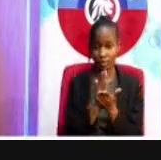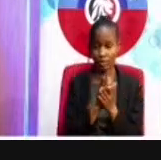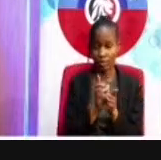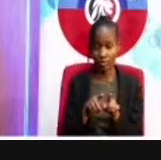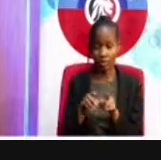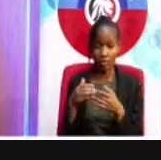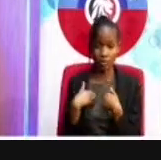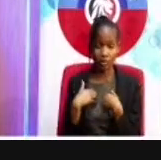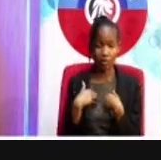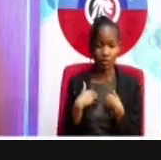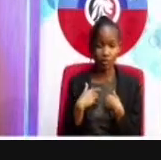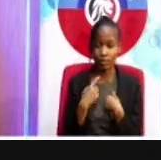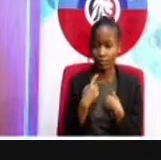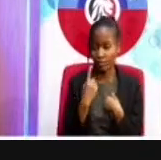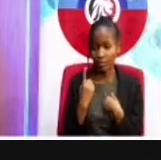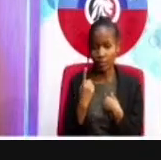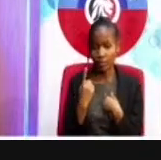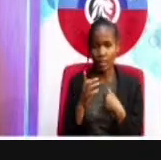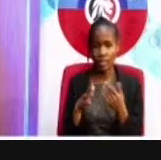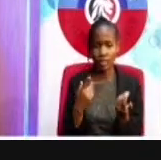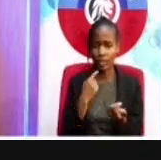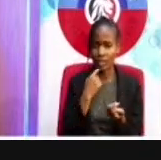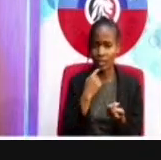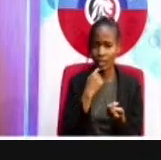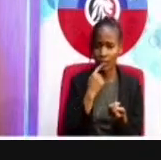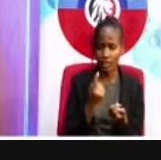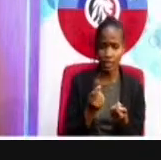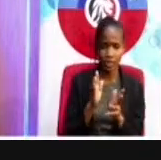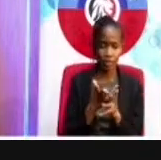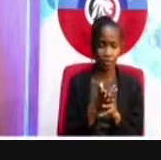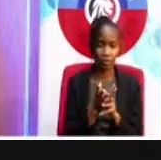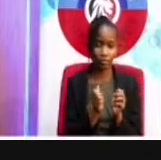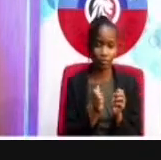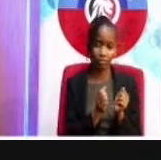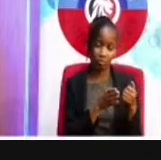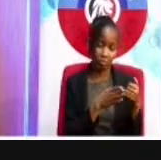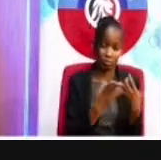As I said, between 19 and 22%. And it's a